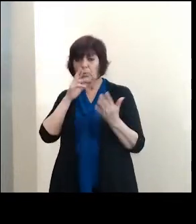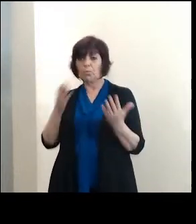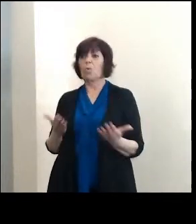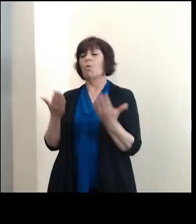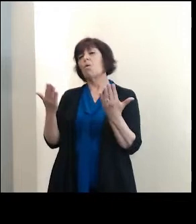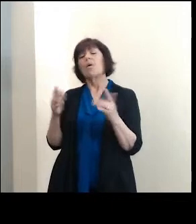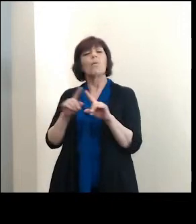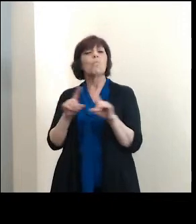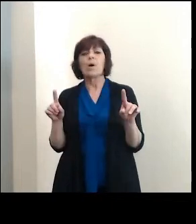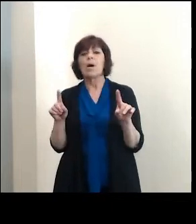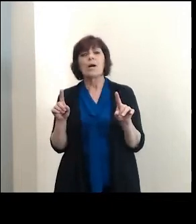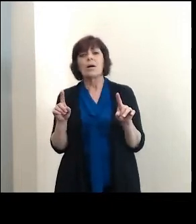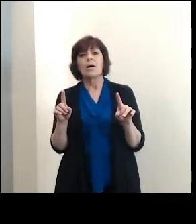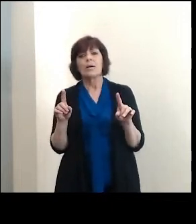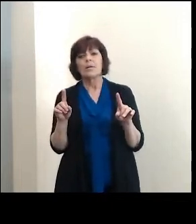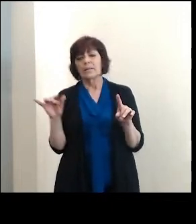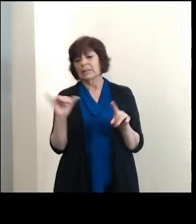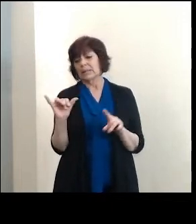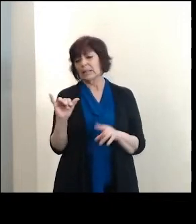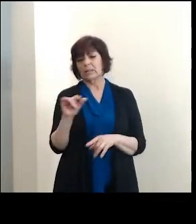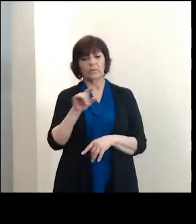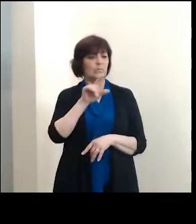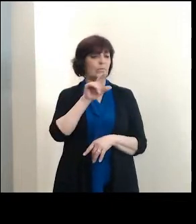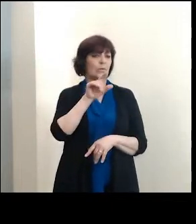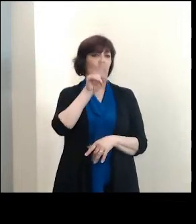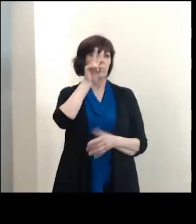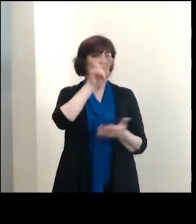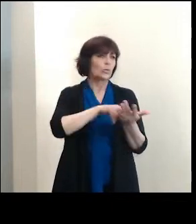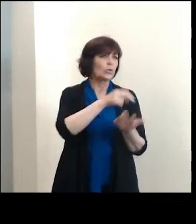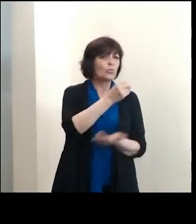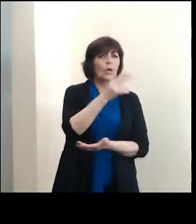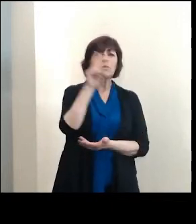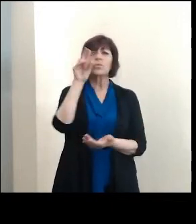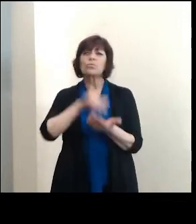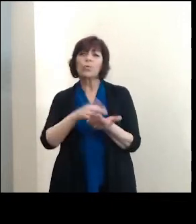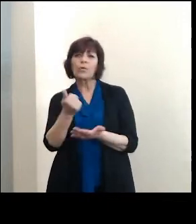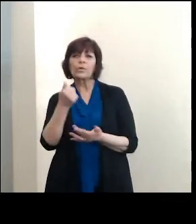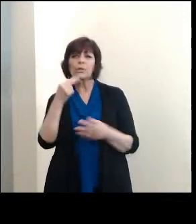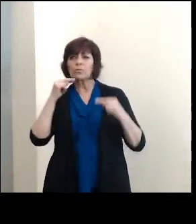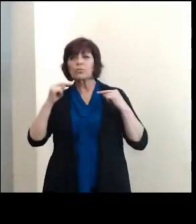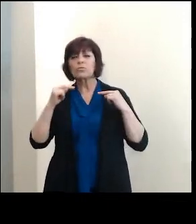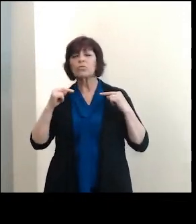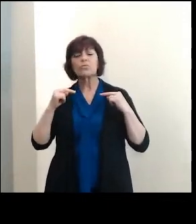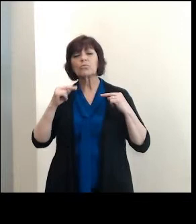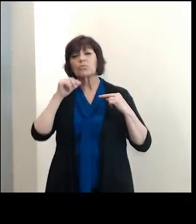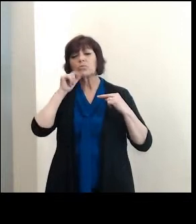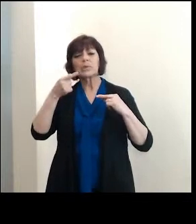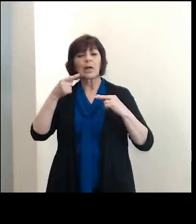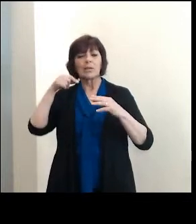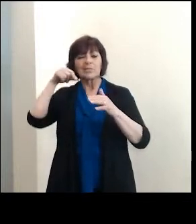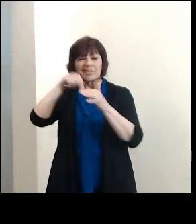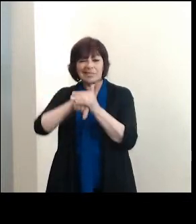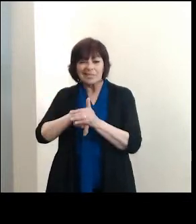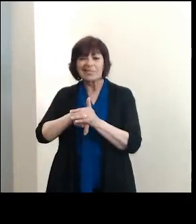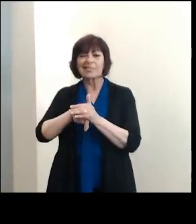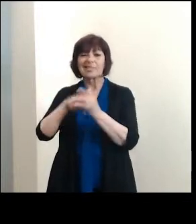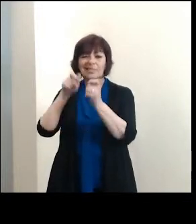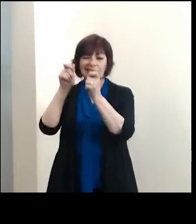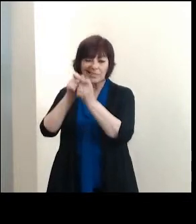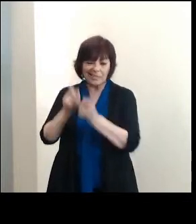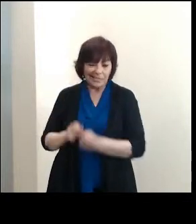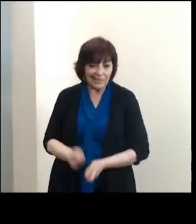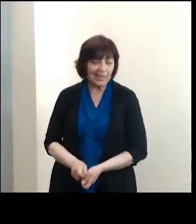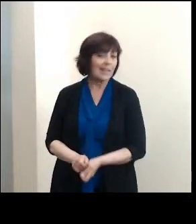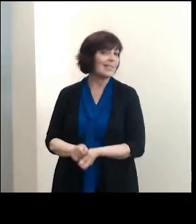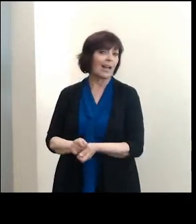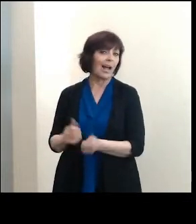we did in the 2012 and 2013 negotiations, we're not going to go into detail as to how the negotiations are going at any one